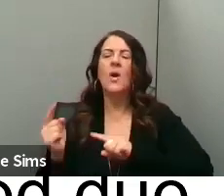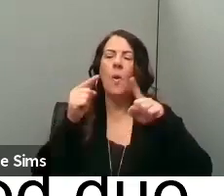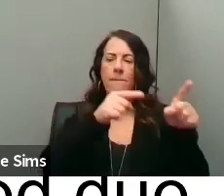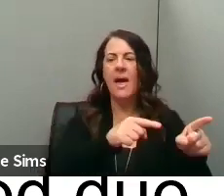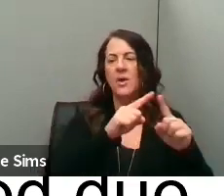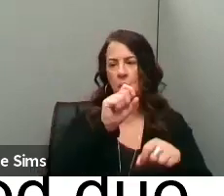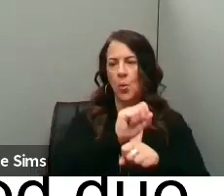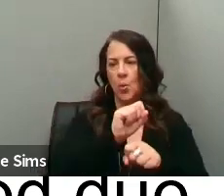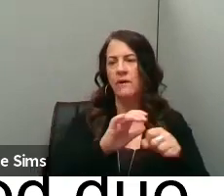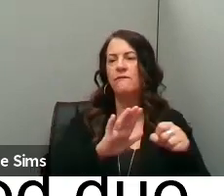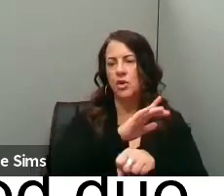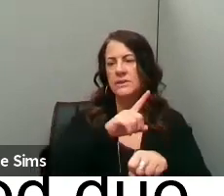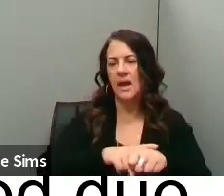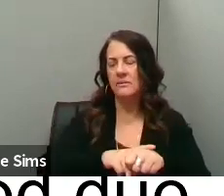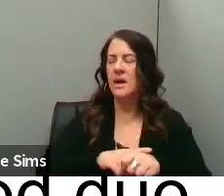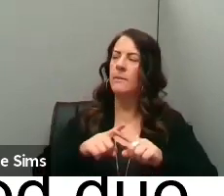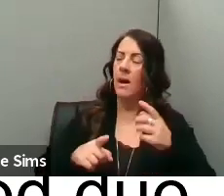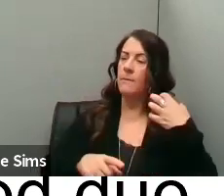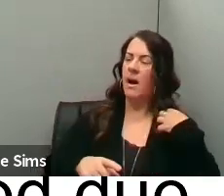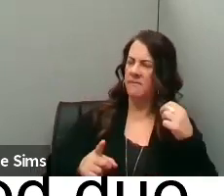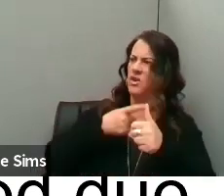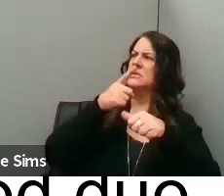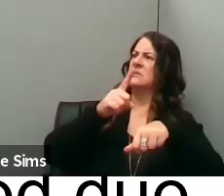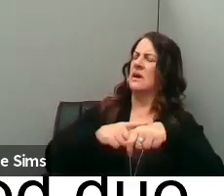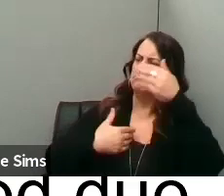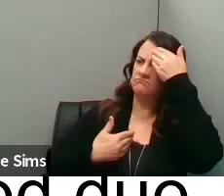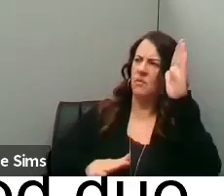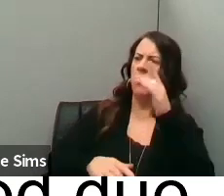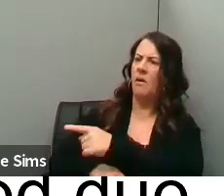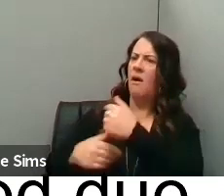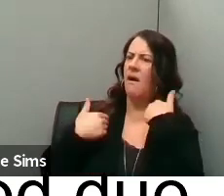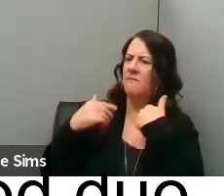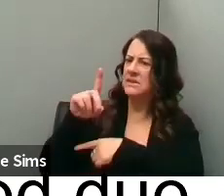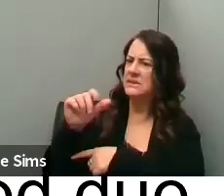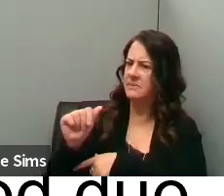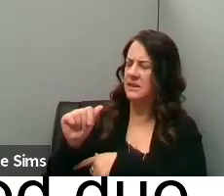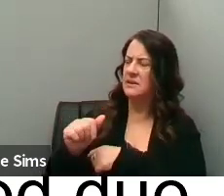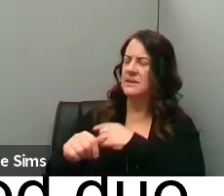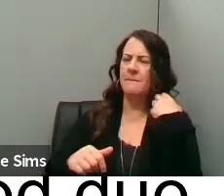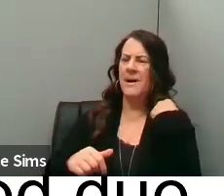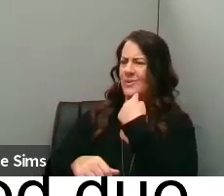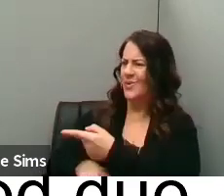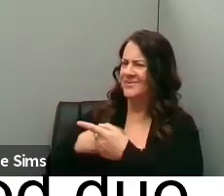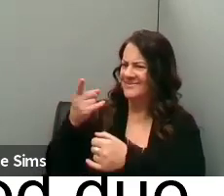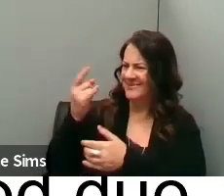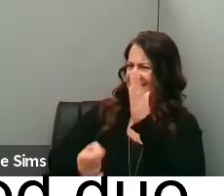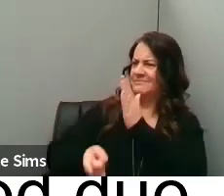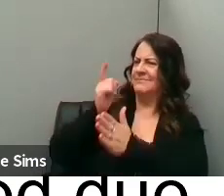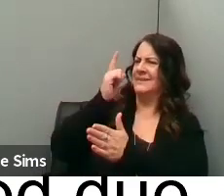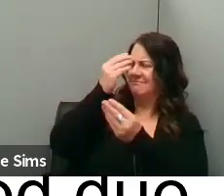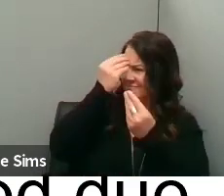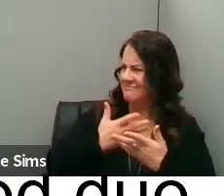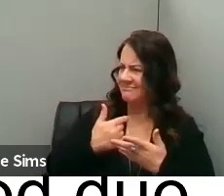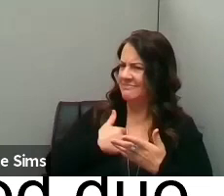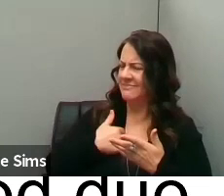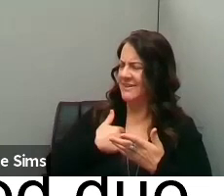informed that Gia had a disability. Gia's boss says this is too short of notice, and if Gia does not